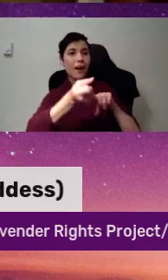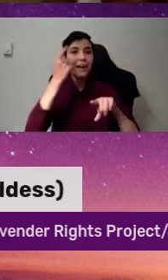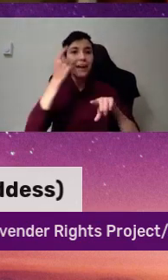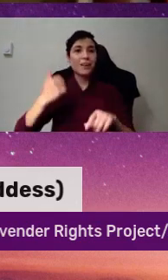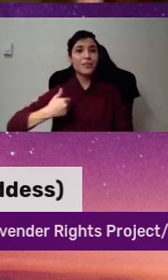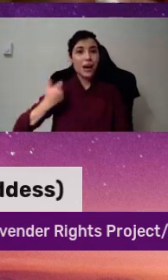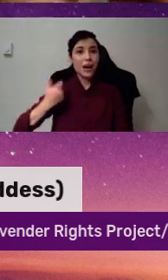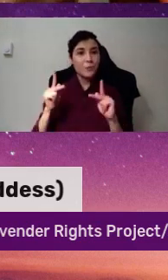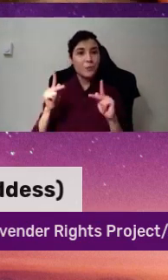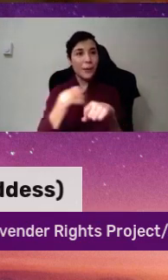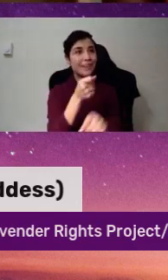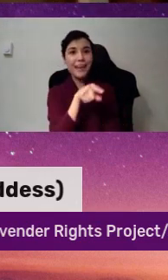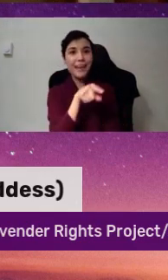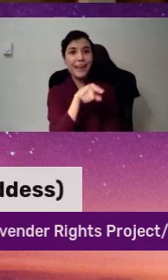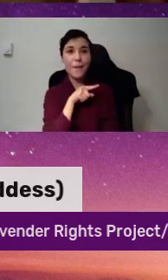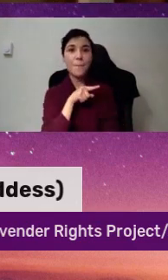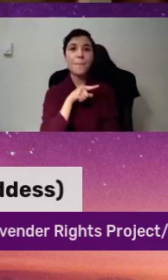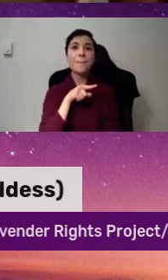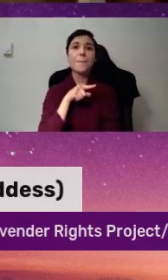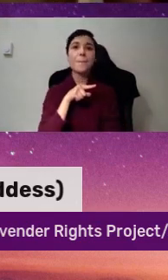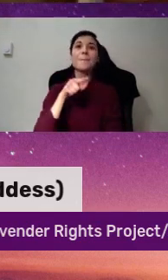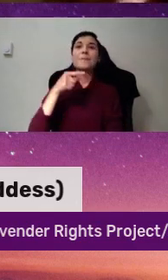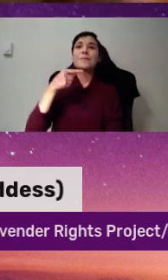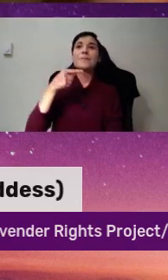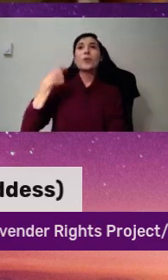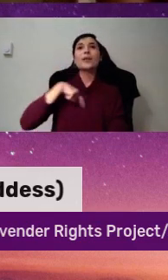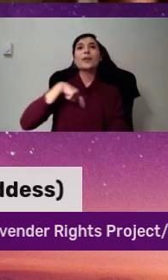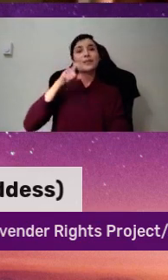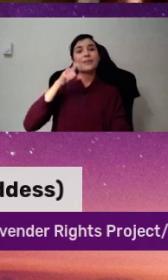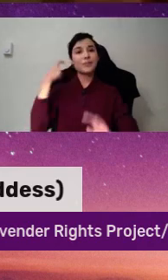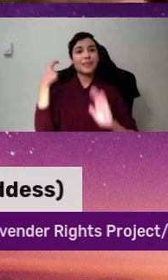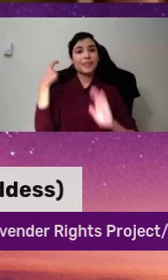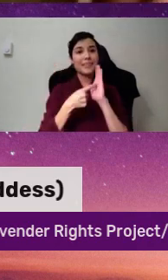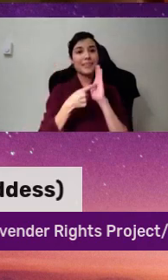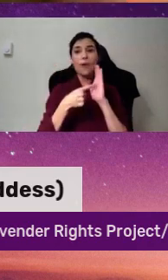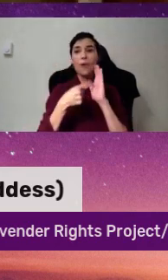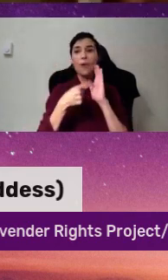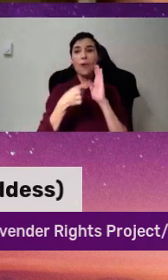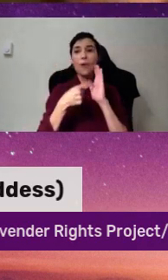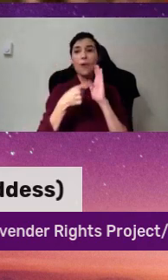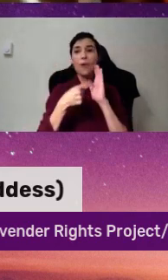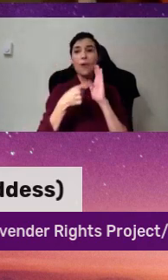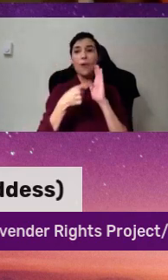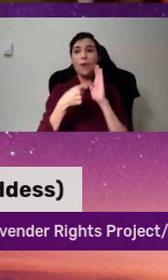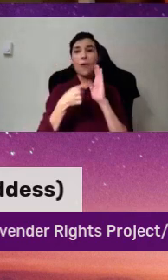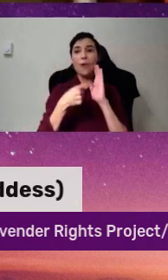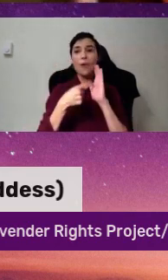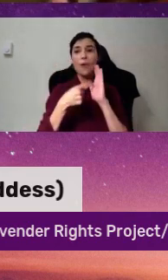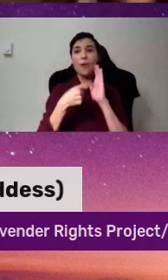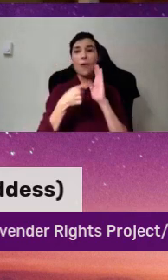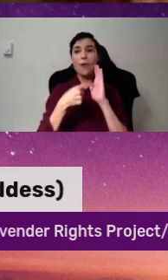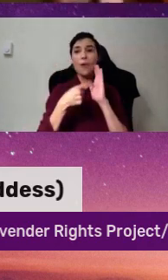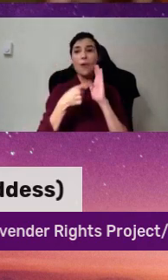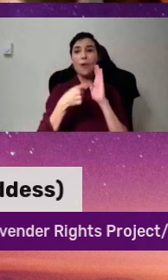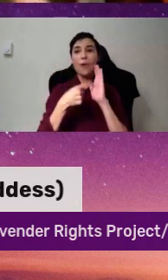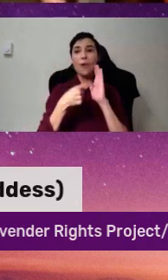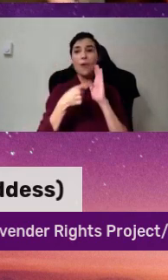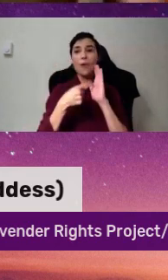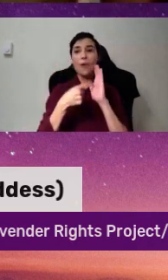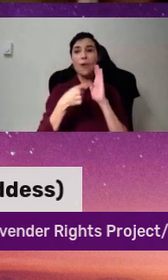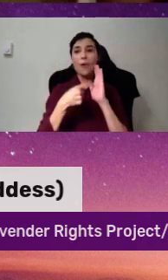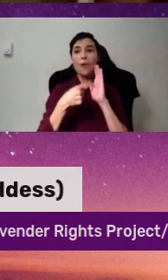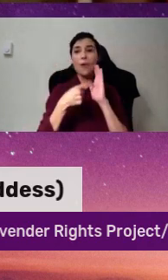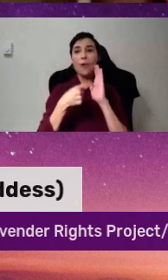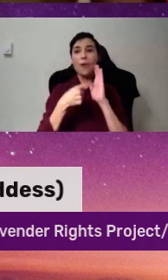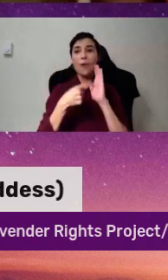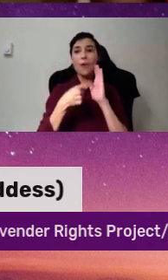that, we're going to have to hand it off, and like have them run this, like actually run and trust them, to do